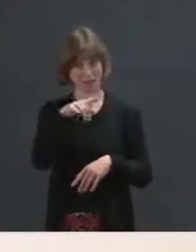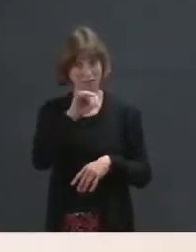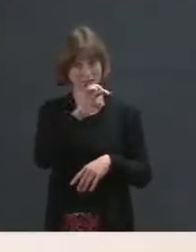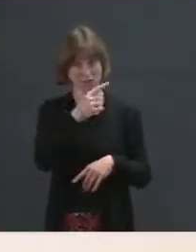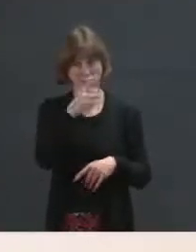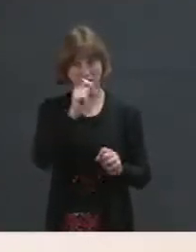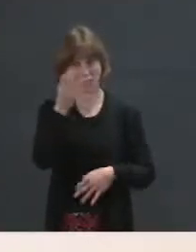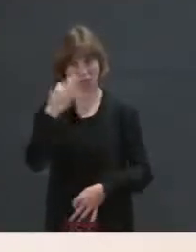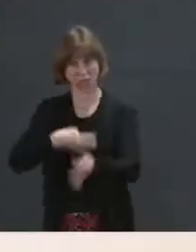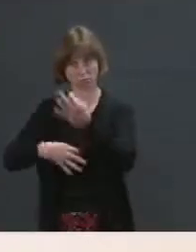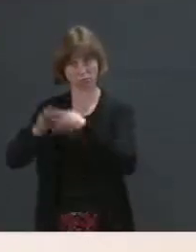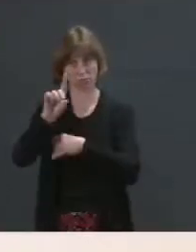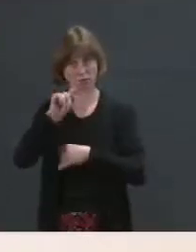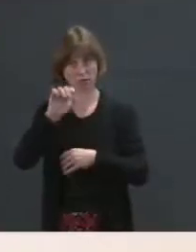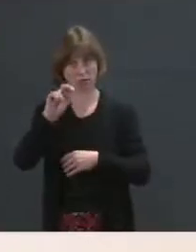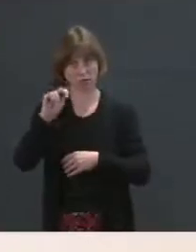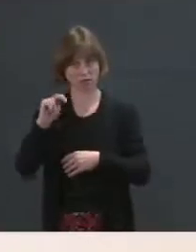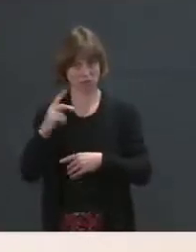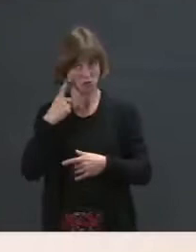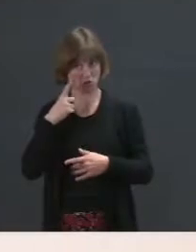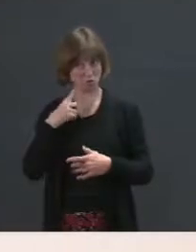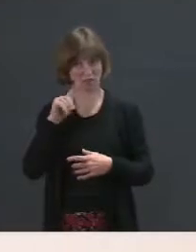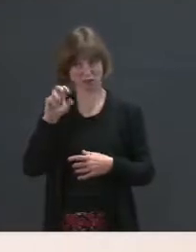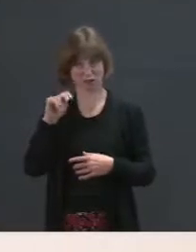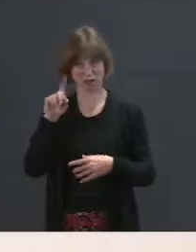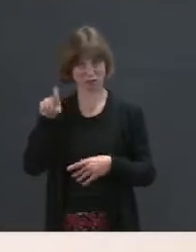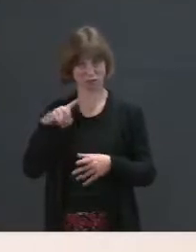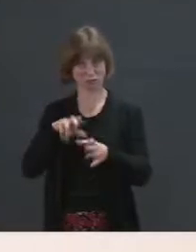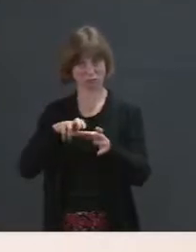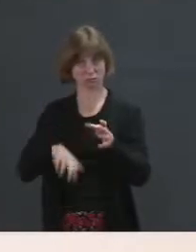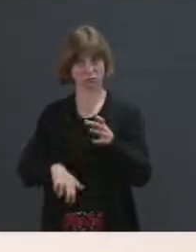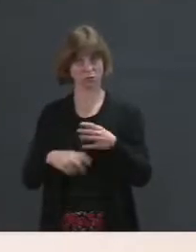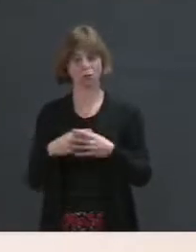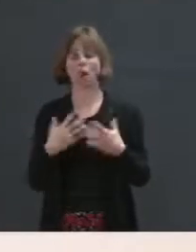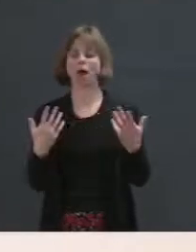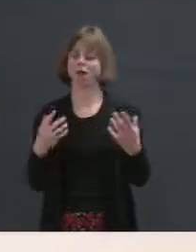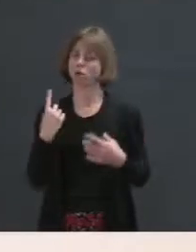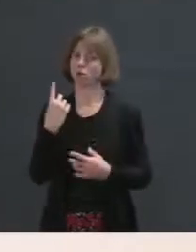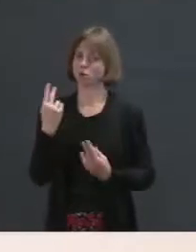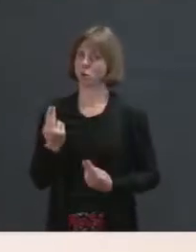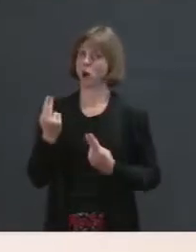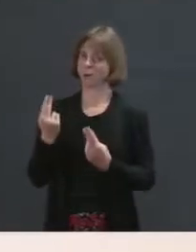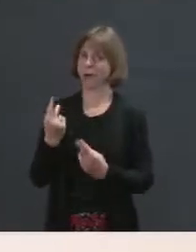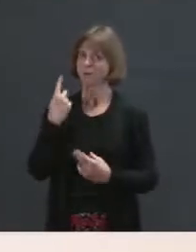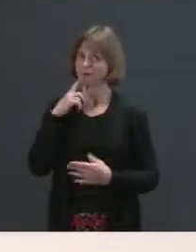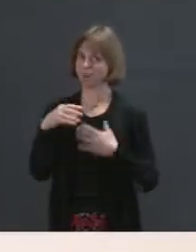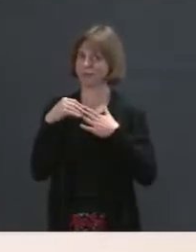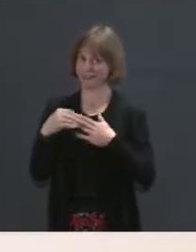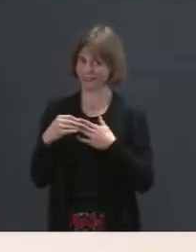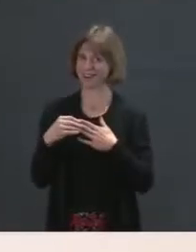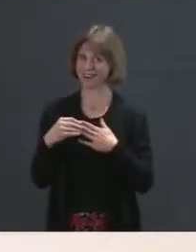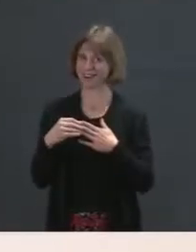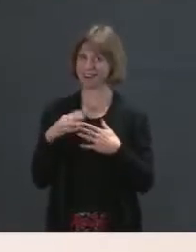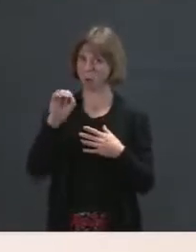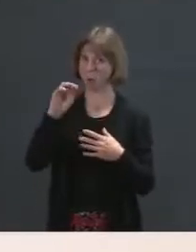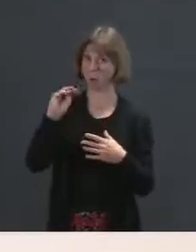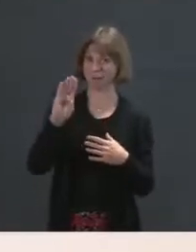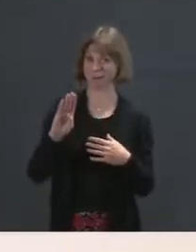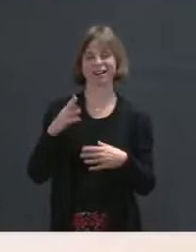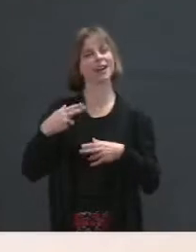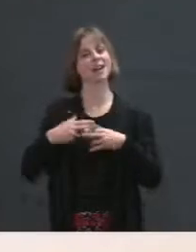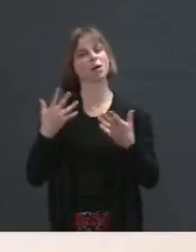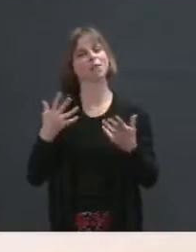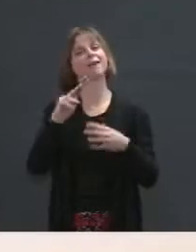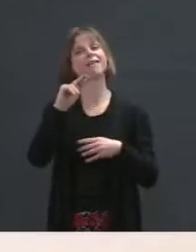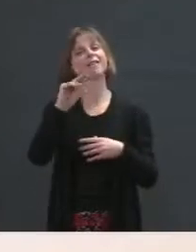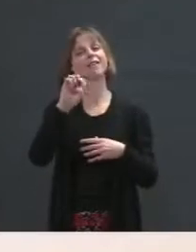not follow through? Well, there's one nominee to lead the budget department. Her name's Neera Tanden, and that's who we're continuing to